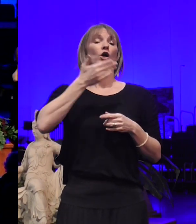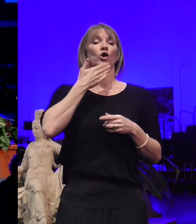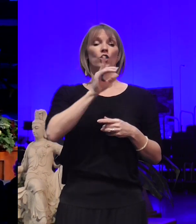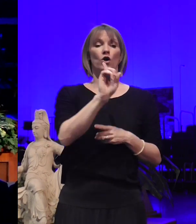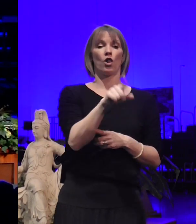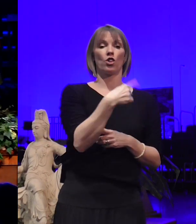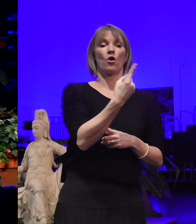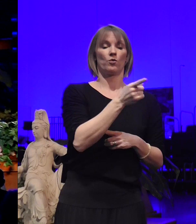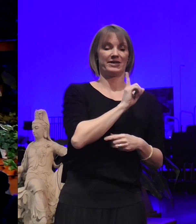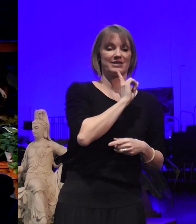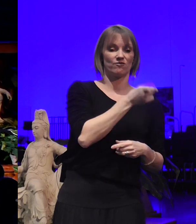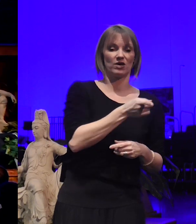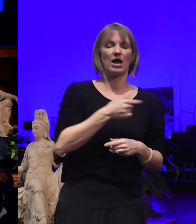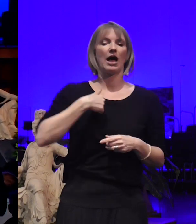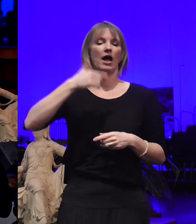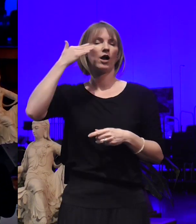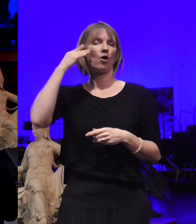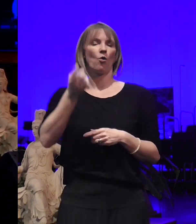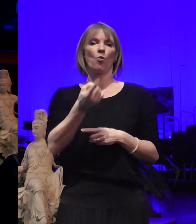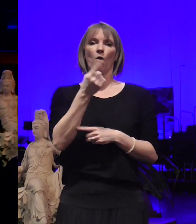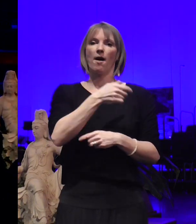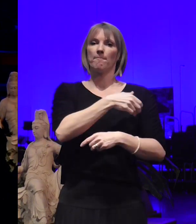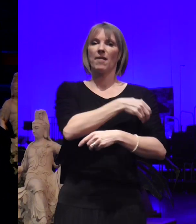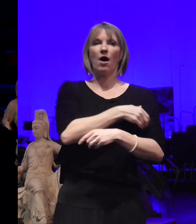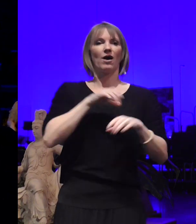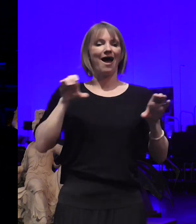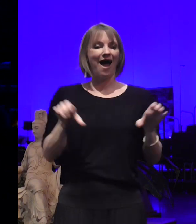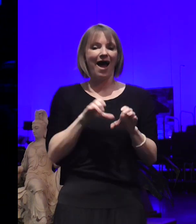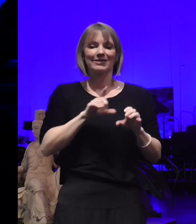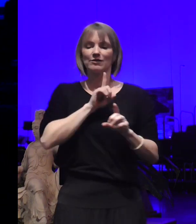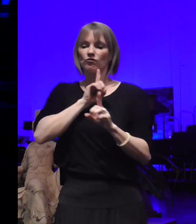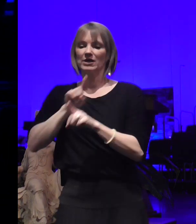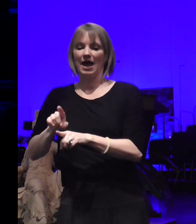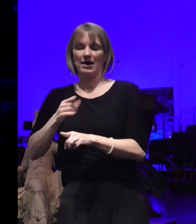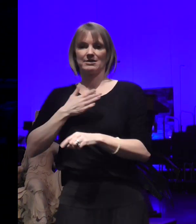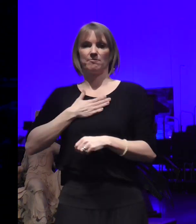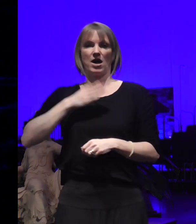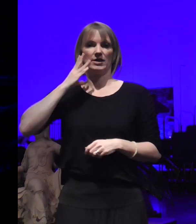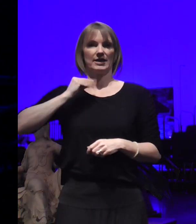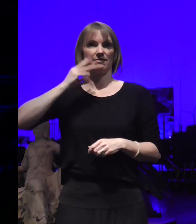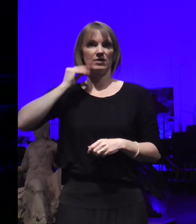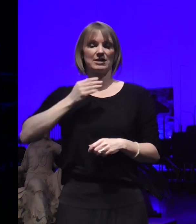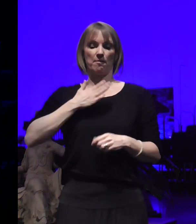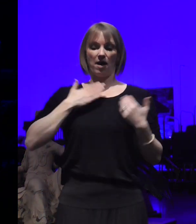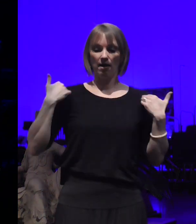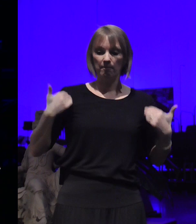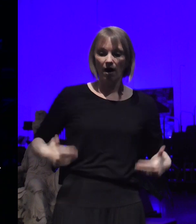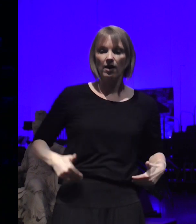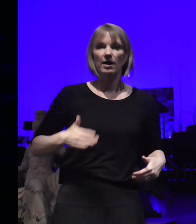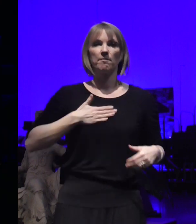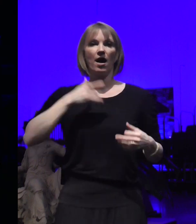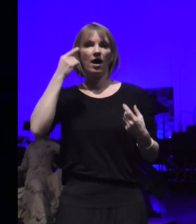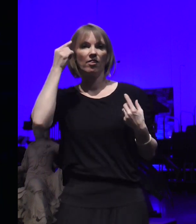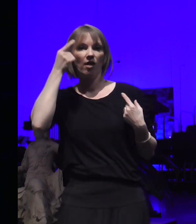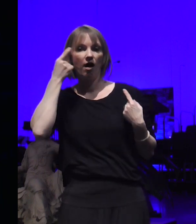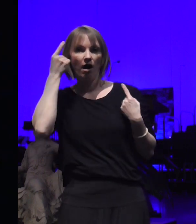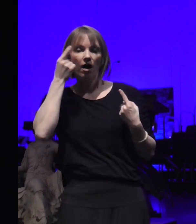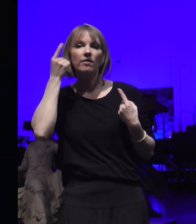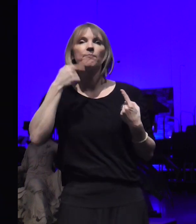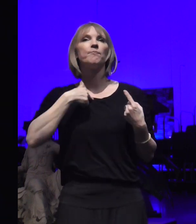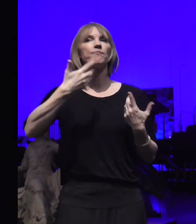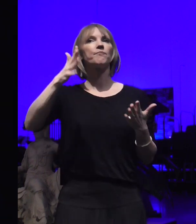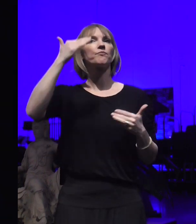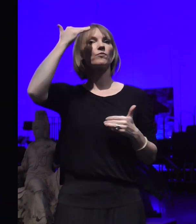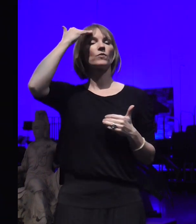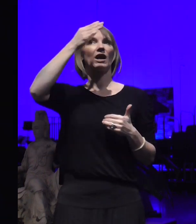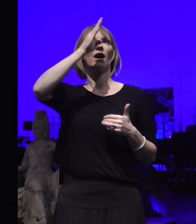is real, I know that there is one power which acts and reacts in my experience in my body and in my thought. I know that